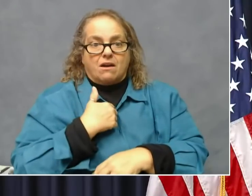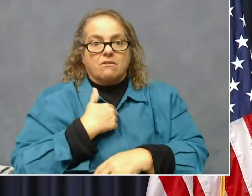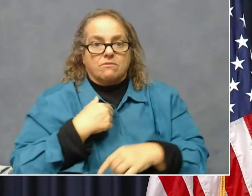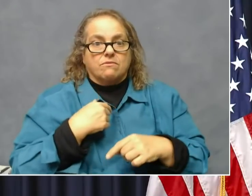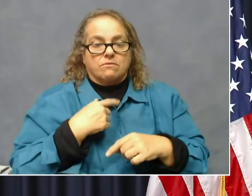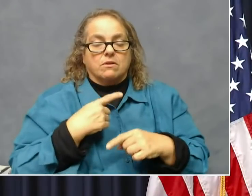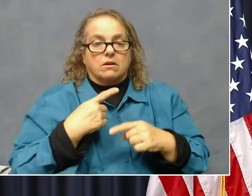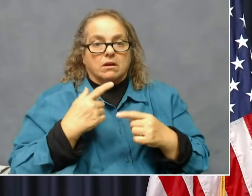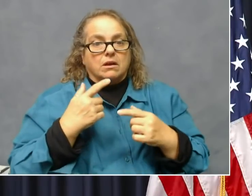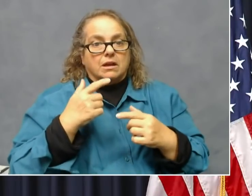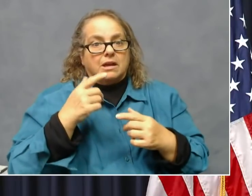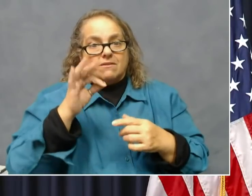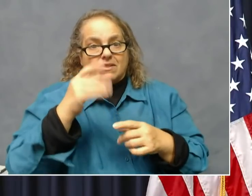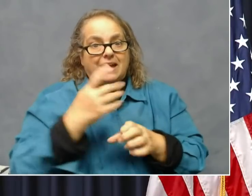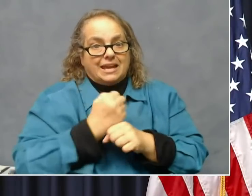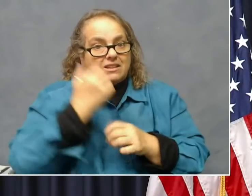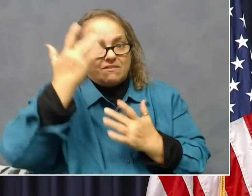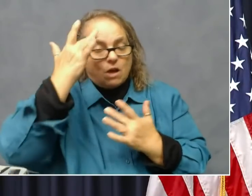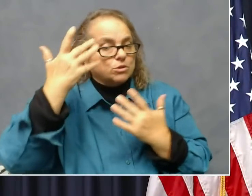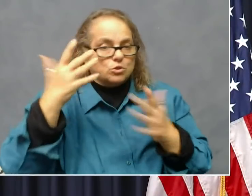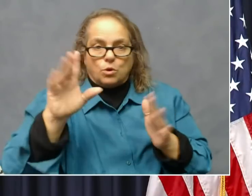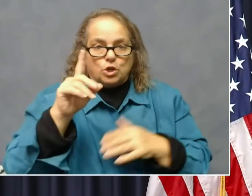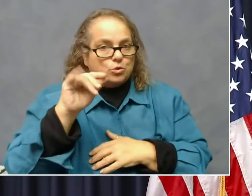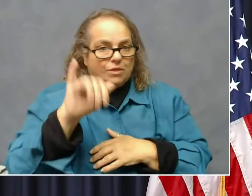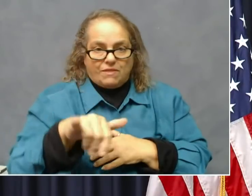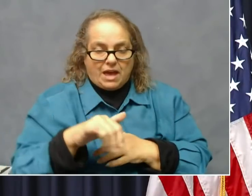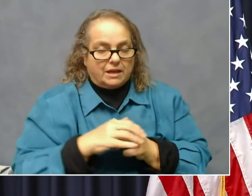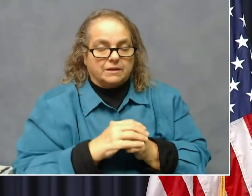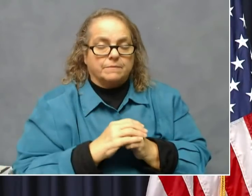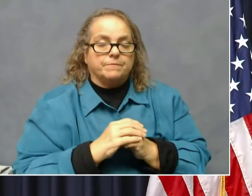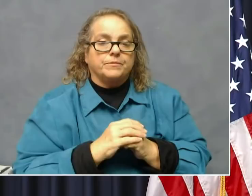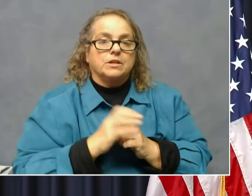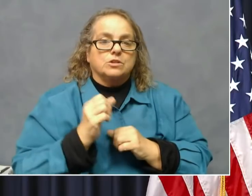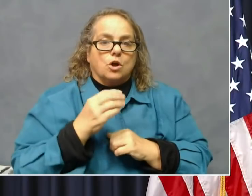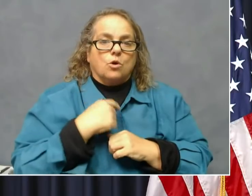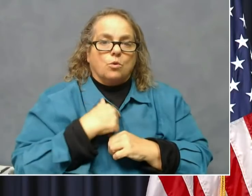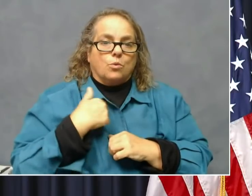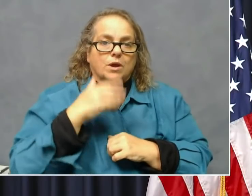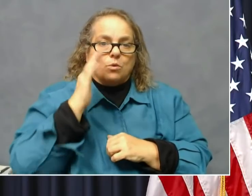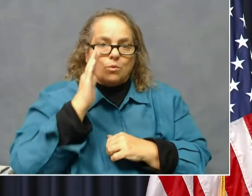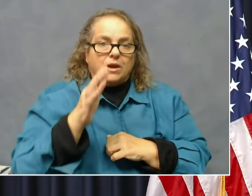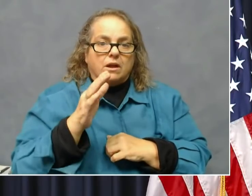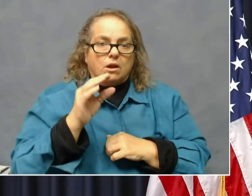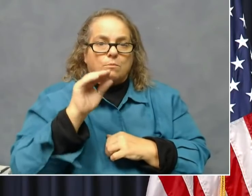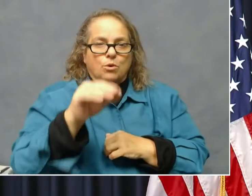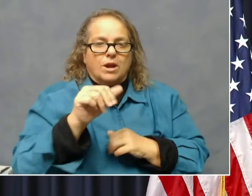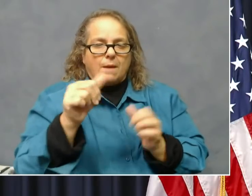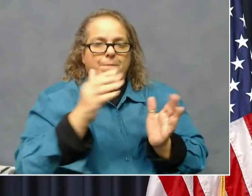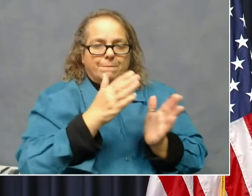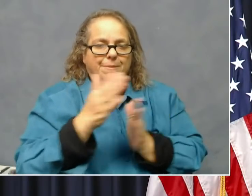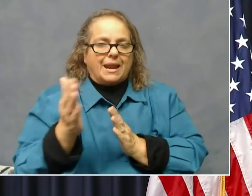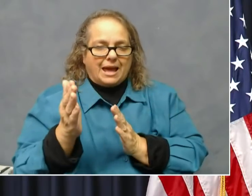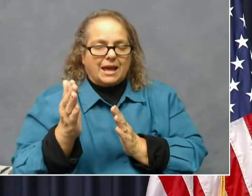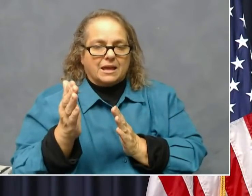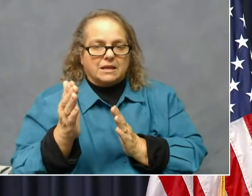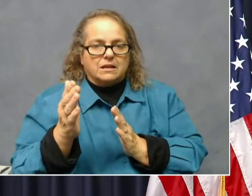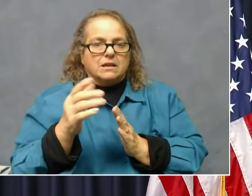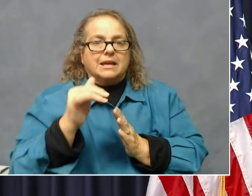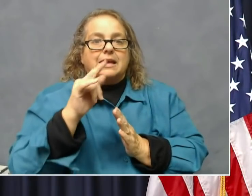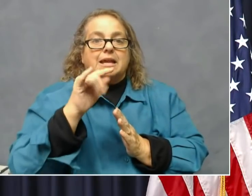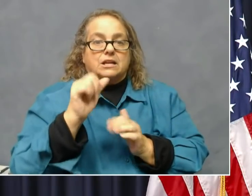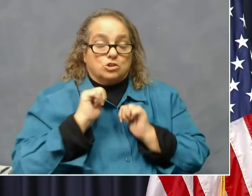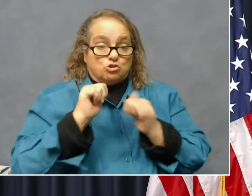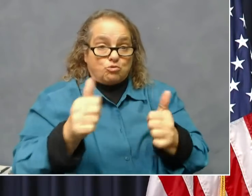virus if they get it, not from the vaccine. So we'll be putting that plan out. It's an aggressive schedule